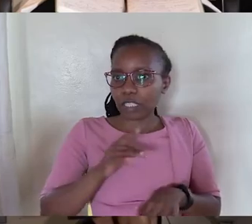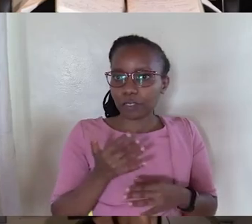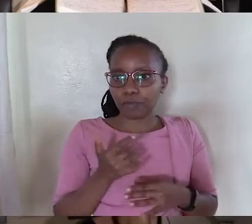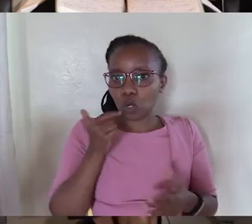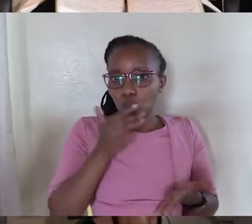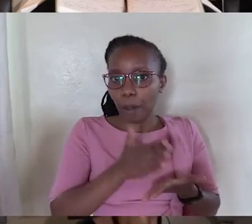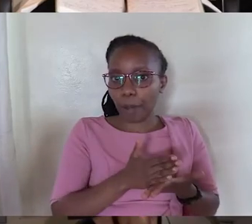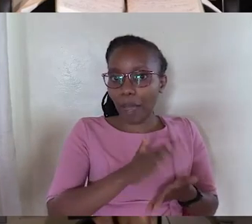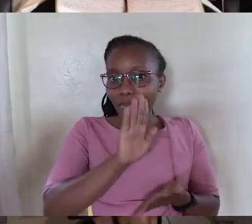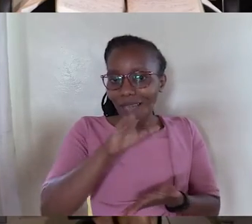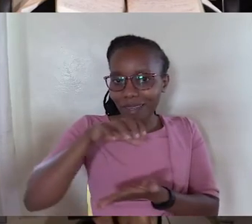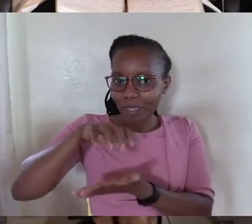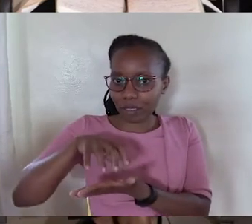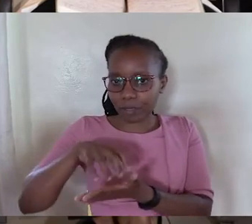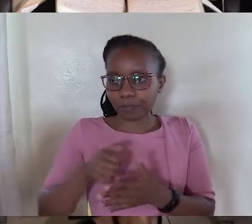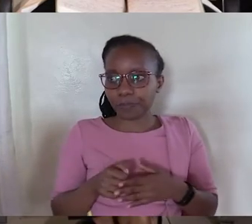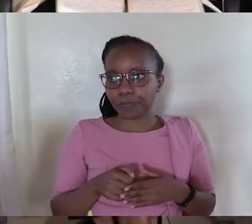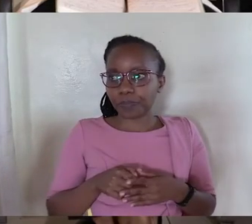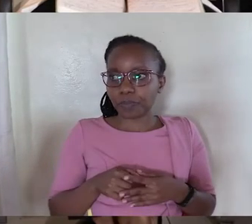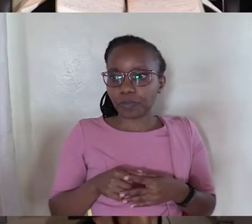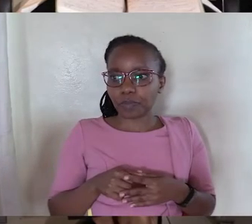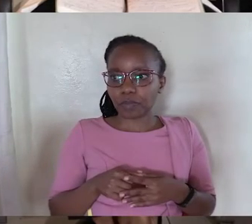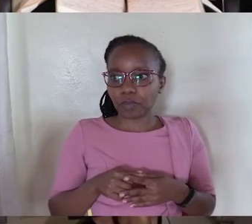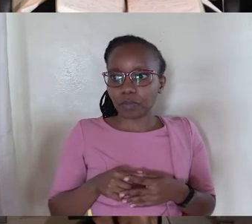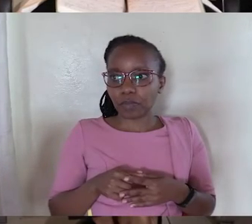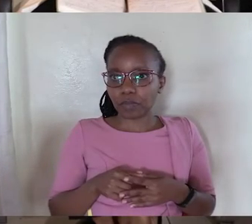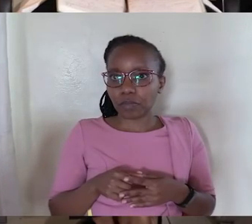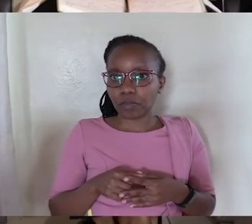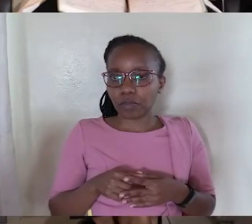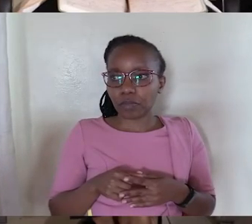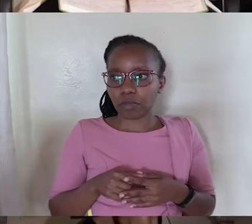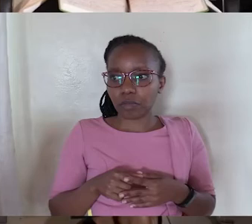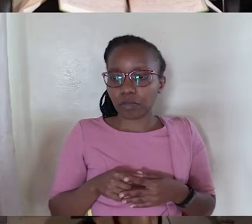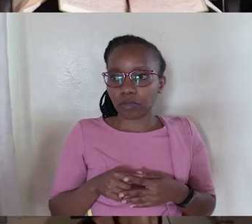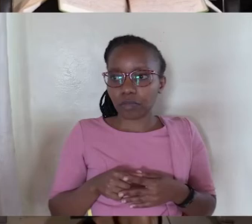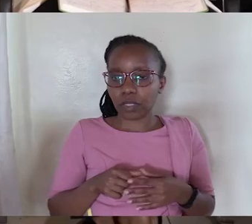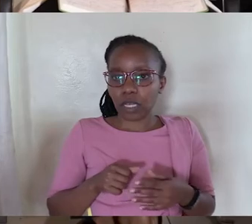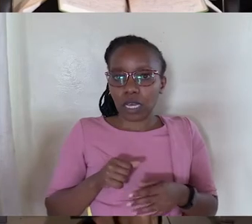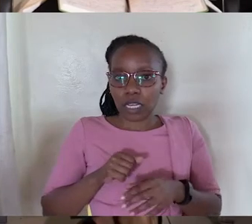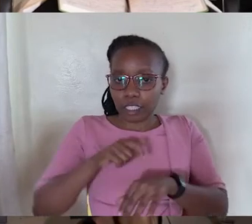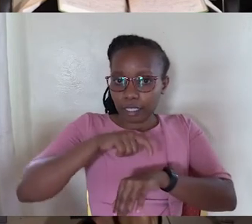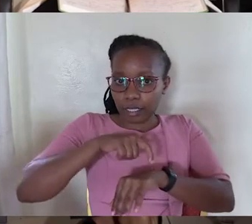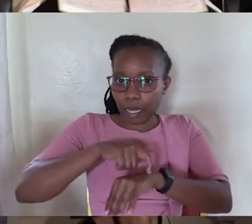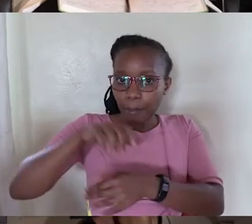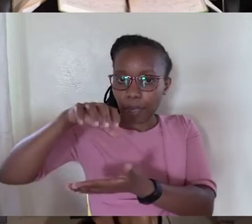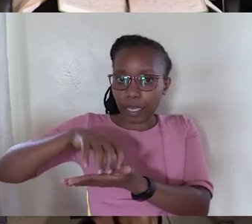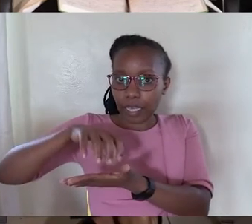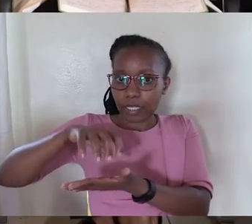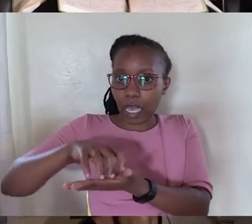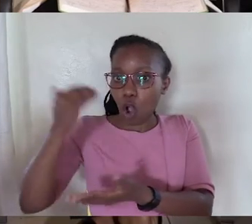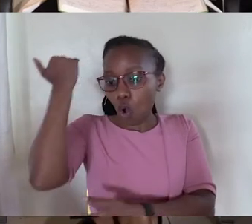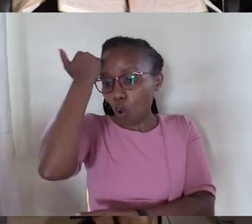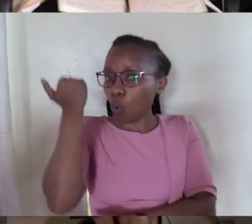prove their case, and that argument also came out prominently during the Koval case, where in fact the court said